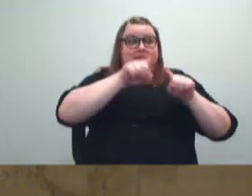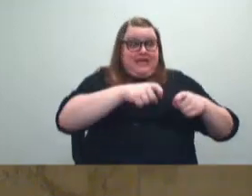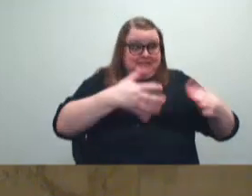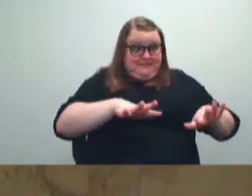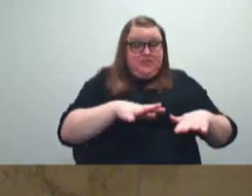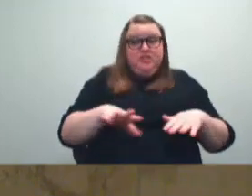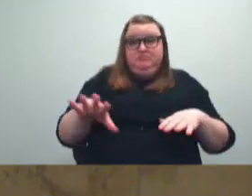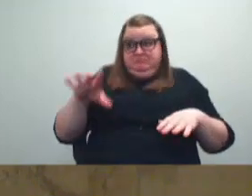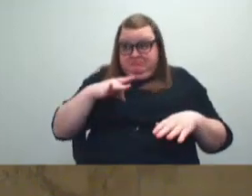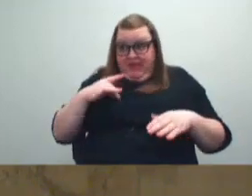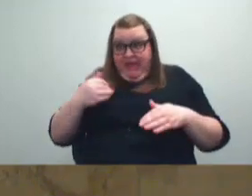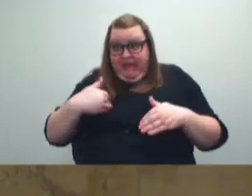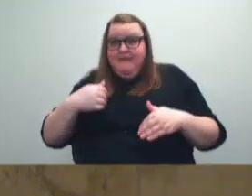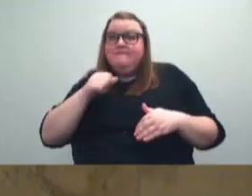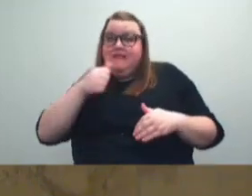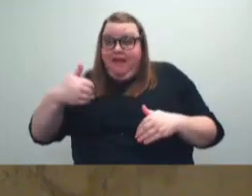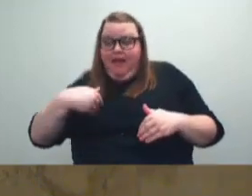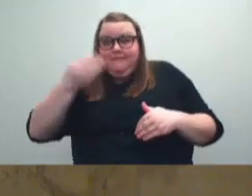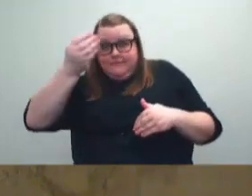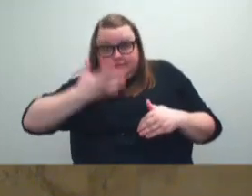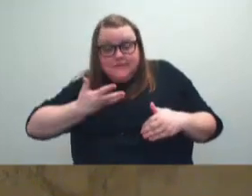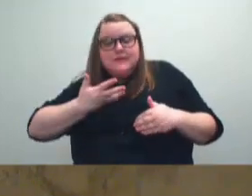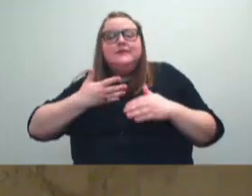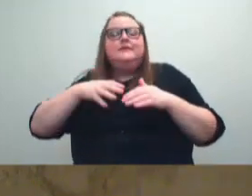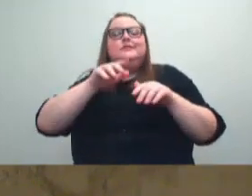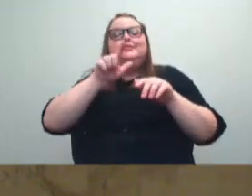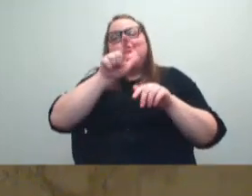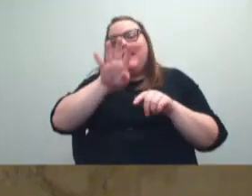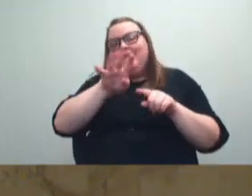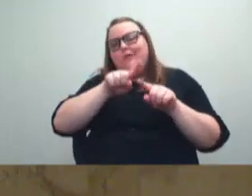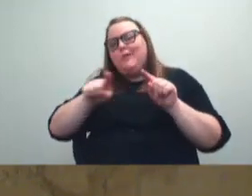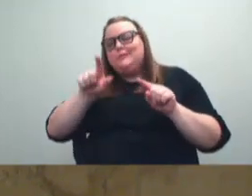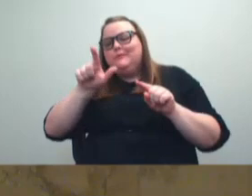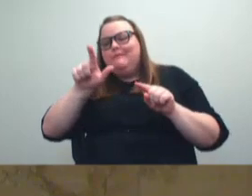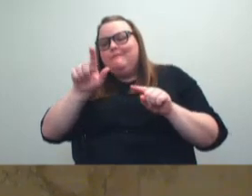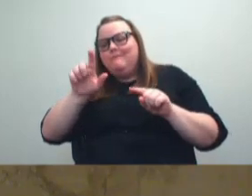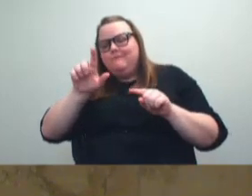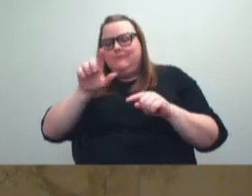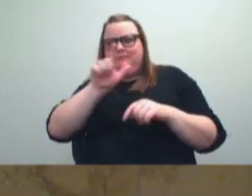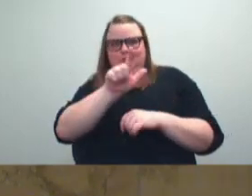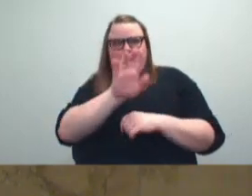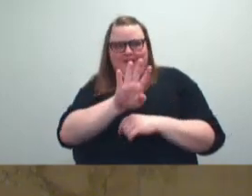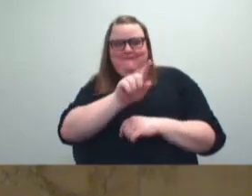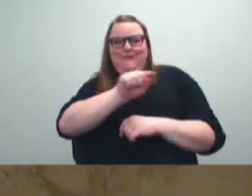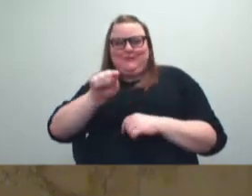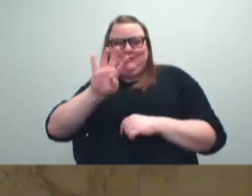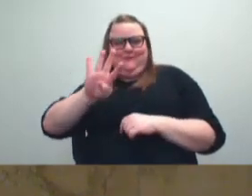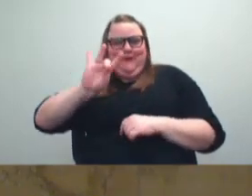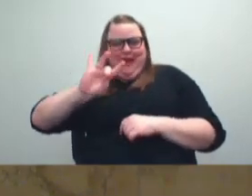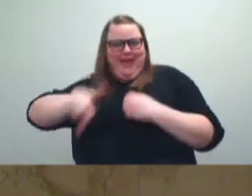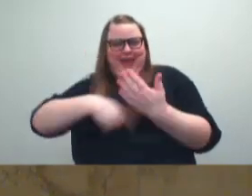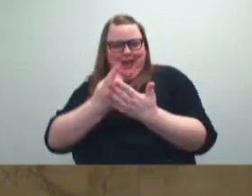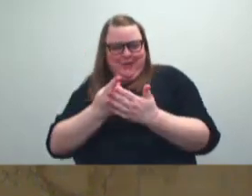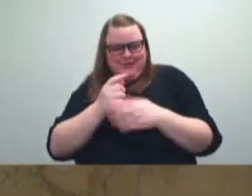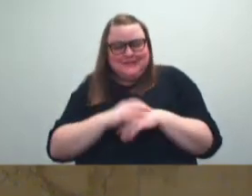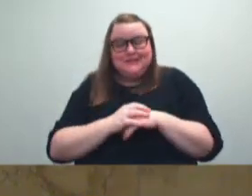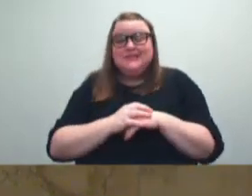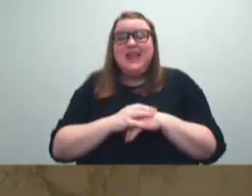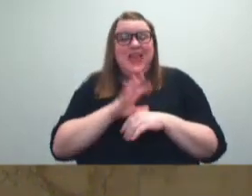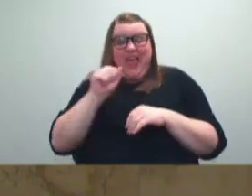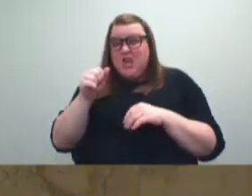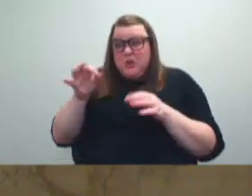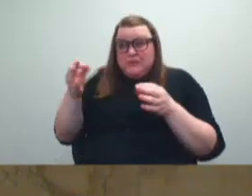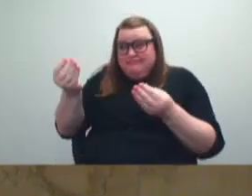hours. And can you give us specifics where these locations are? Can people, do they have to make an appointment? Tell